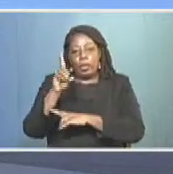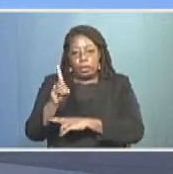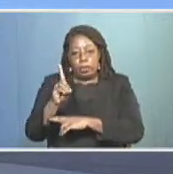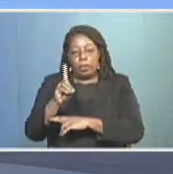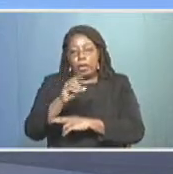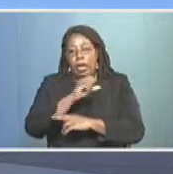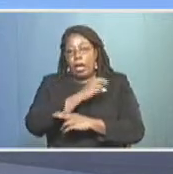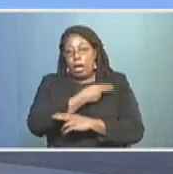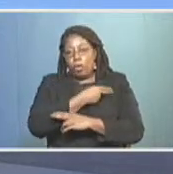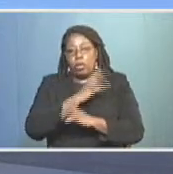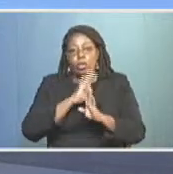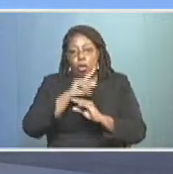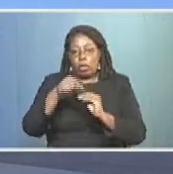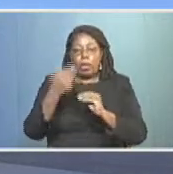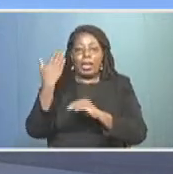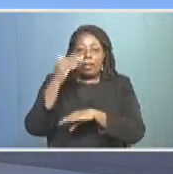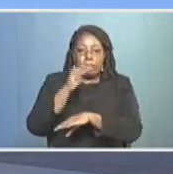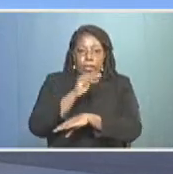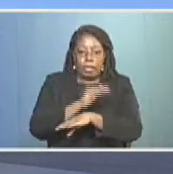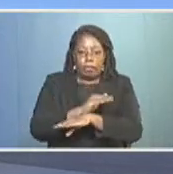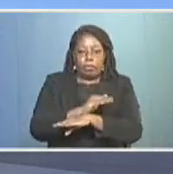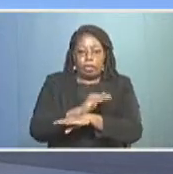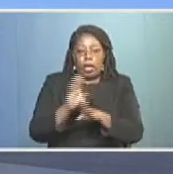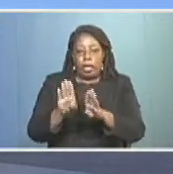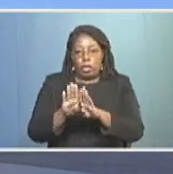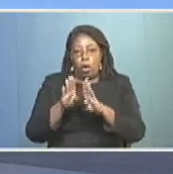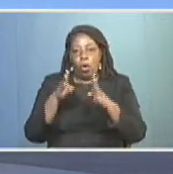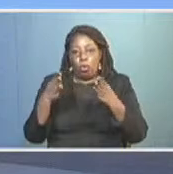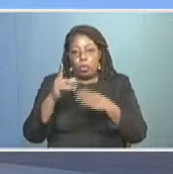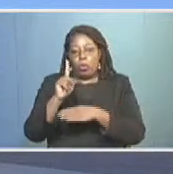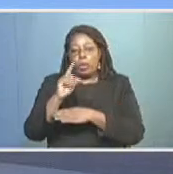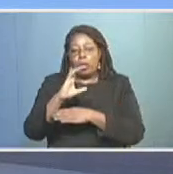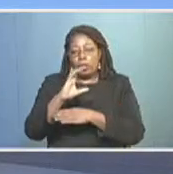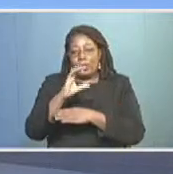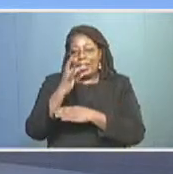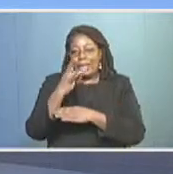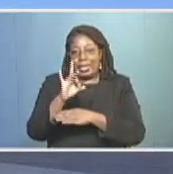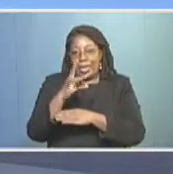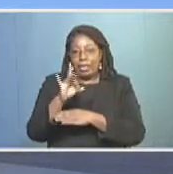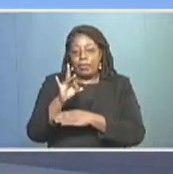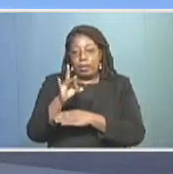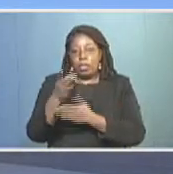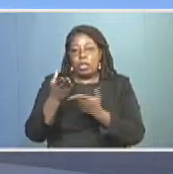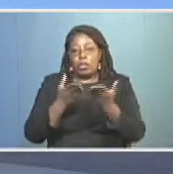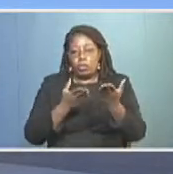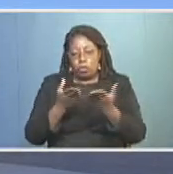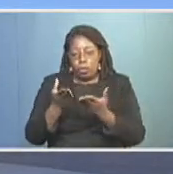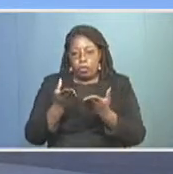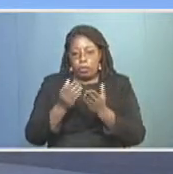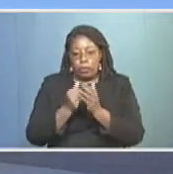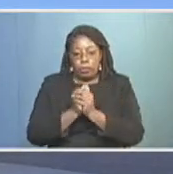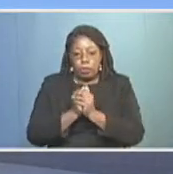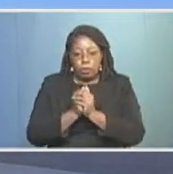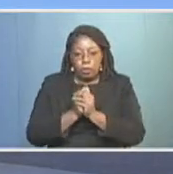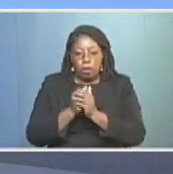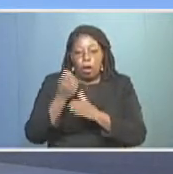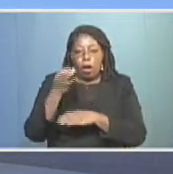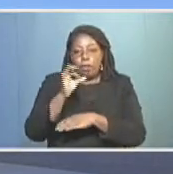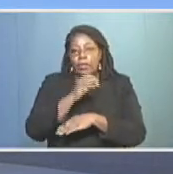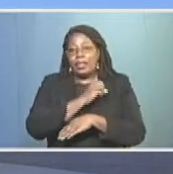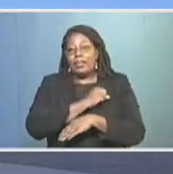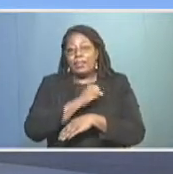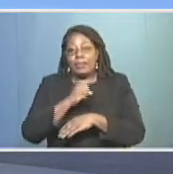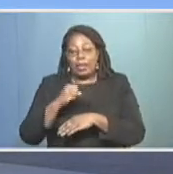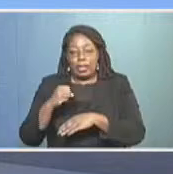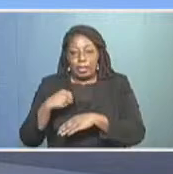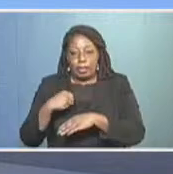last evening during his charge to the opening of the 118th session of the Synod. Our Amajal Knowles